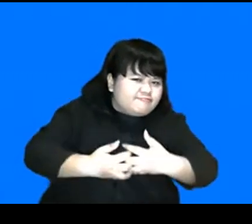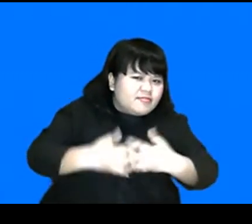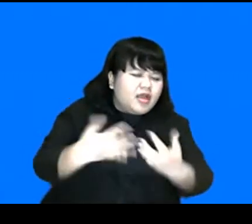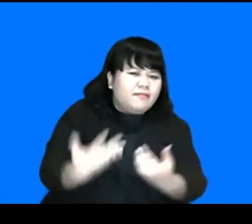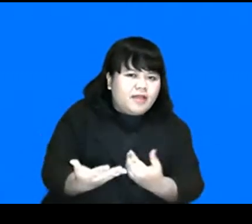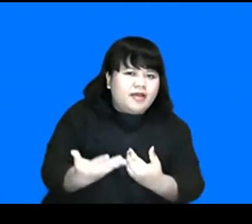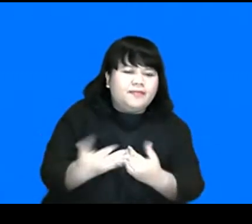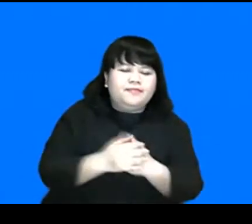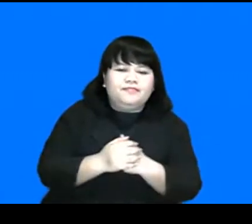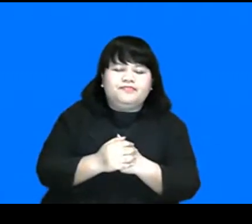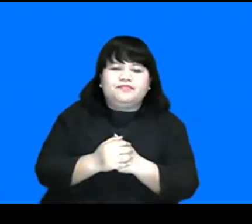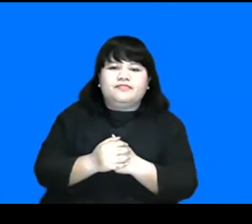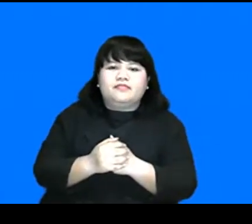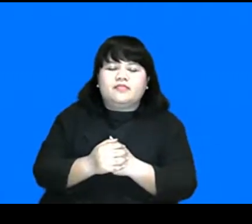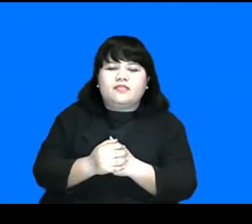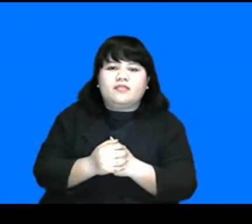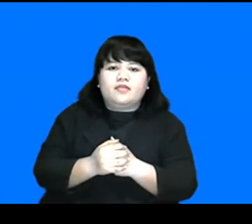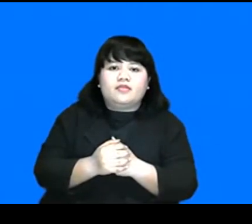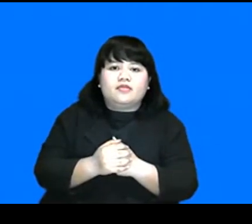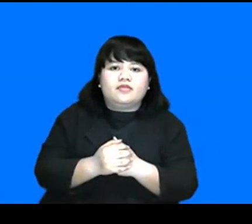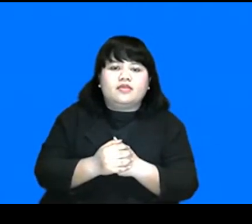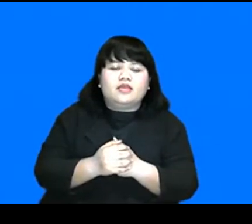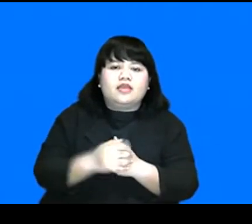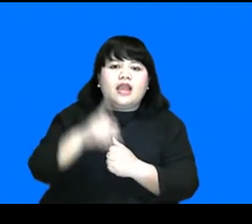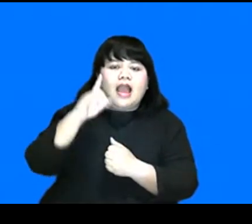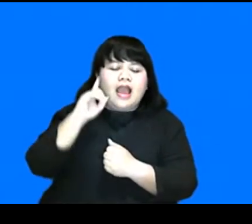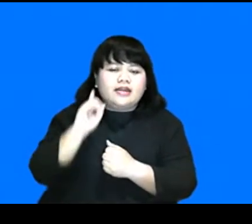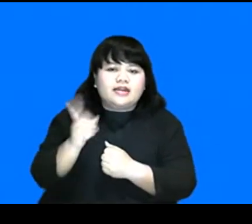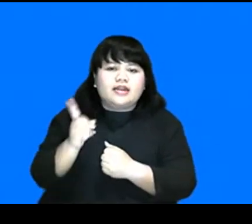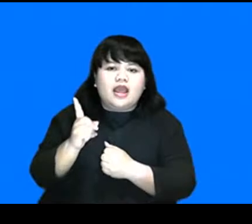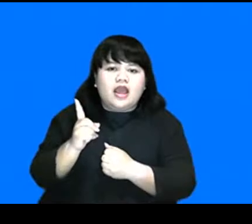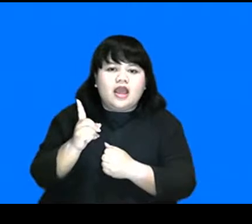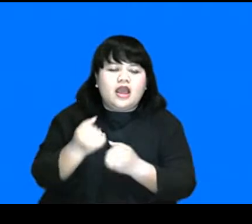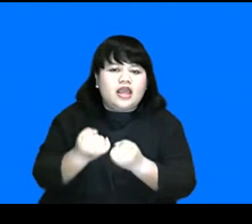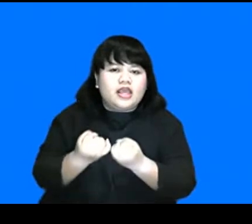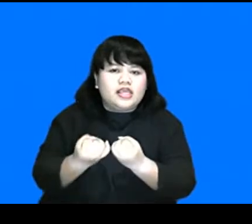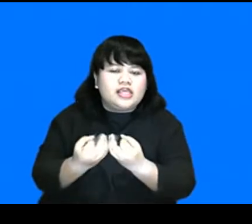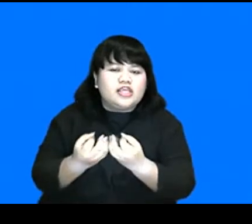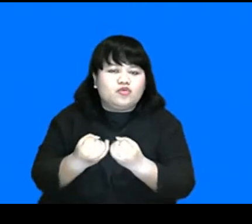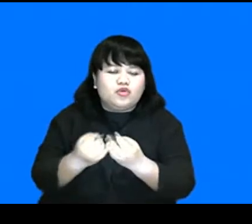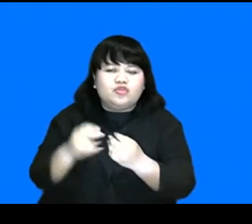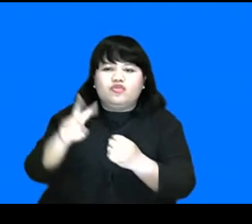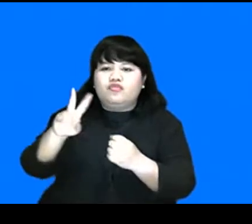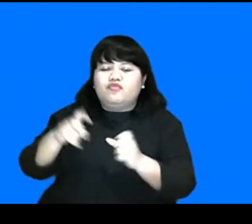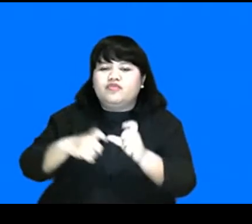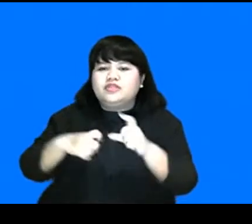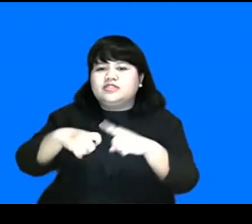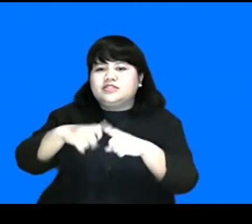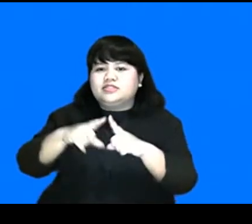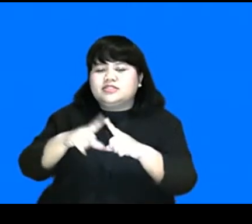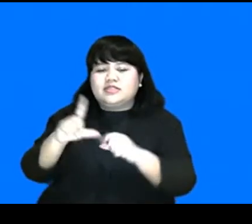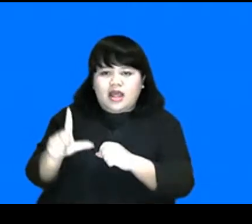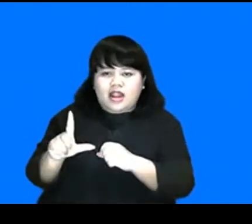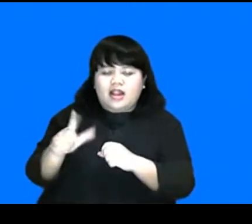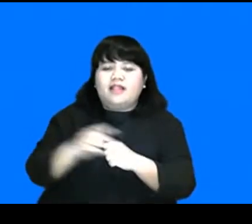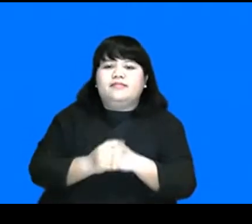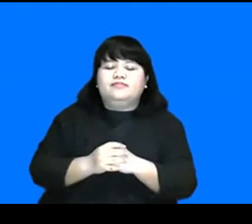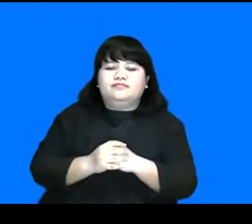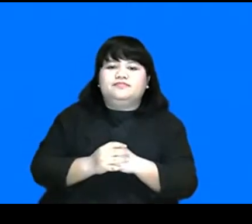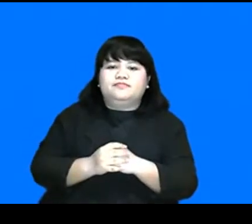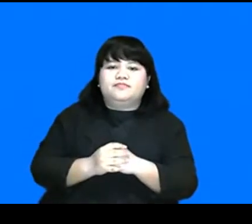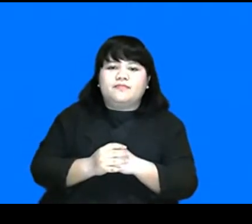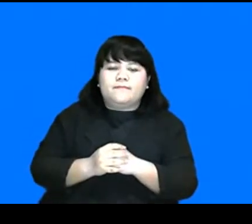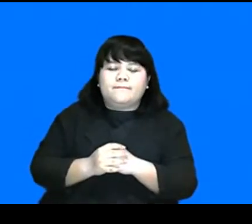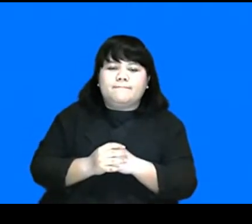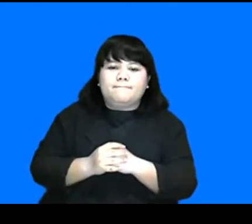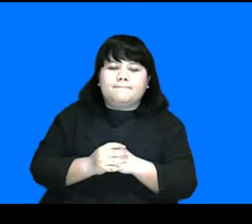specific fiscal measures, like we call it CESS. It's a very British, you know, legacy,